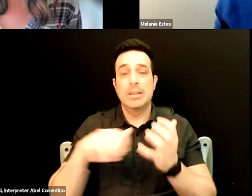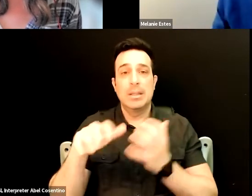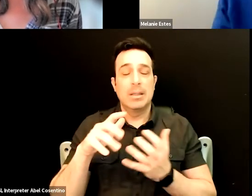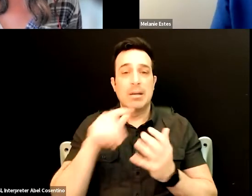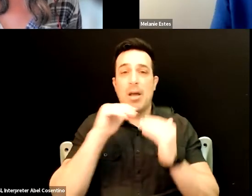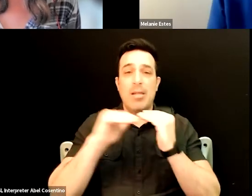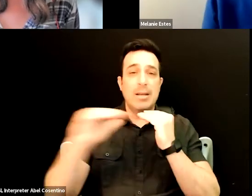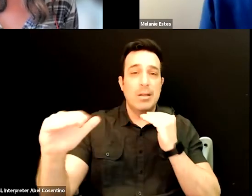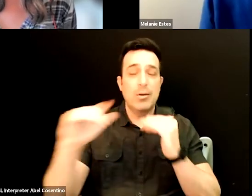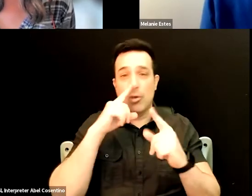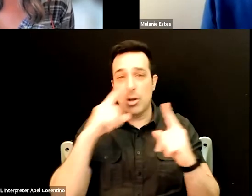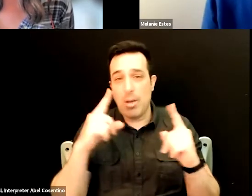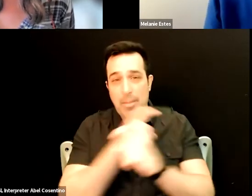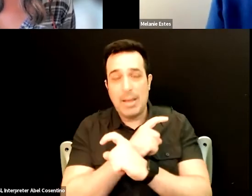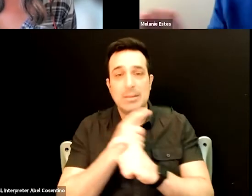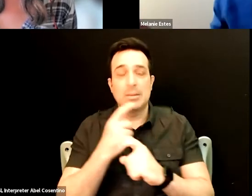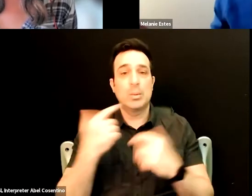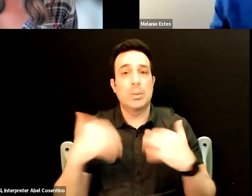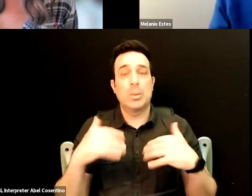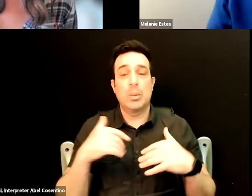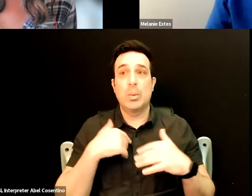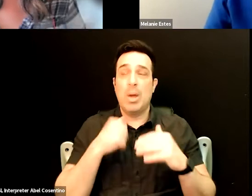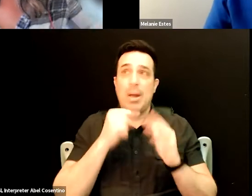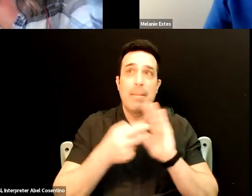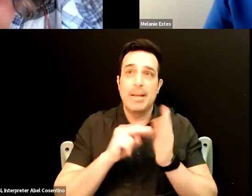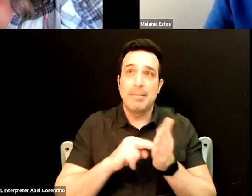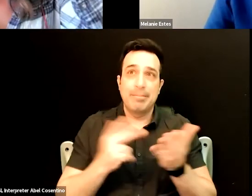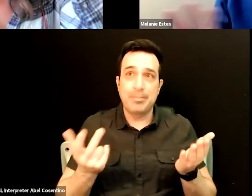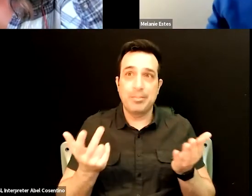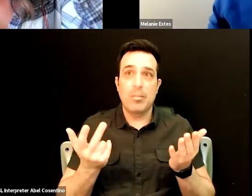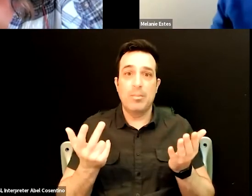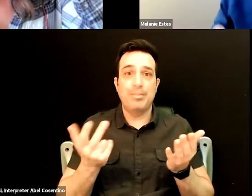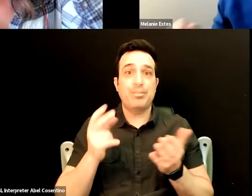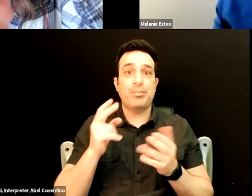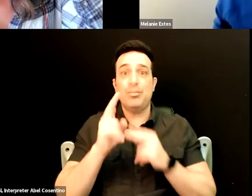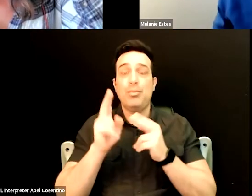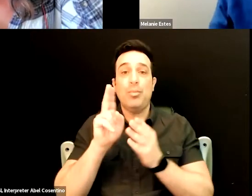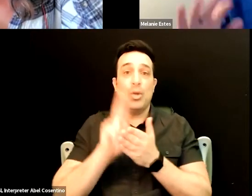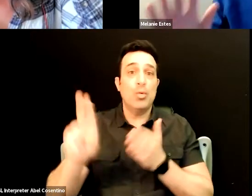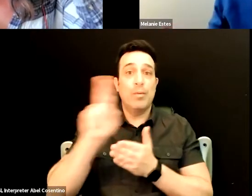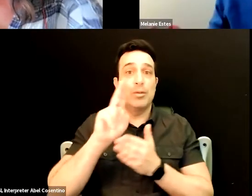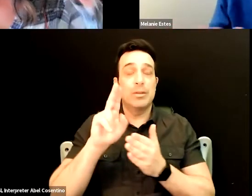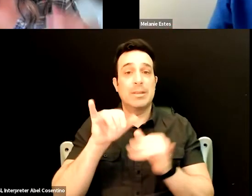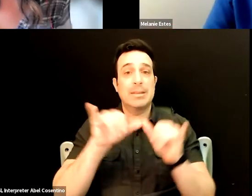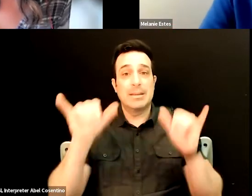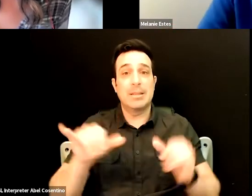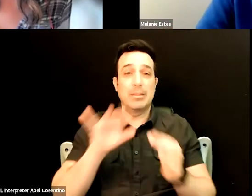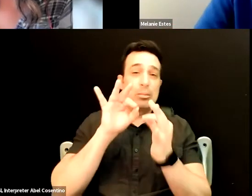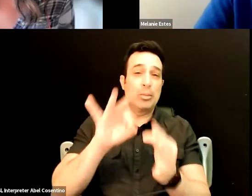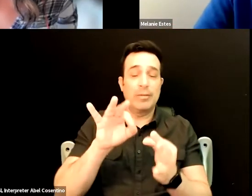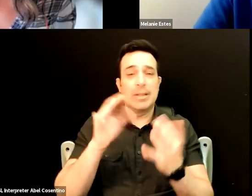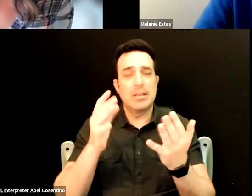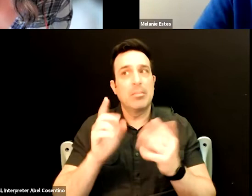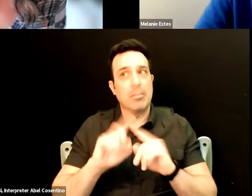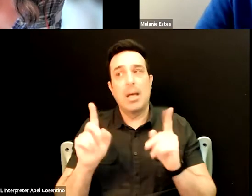and so complex. And I am not saying that, the university system was perfect and it was ideal, but it